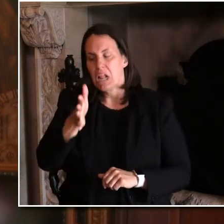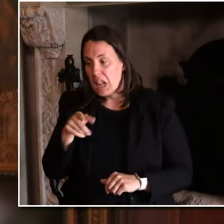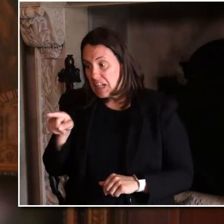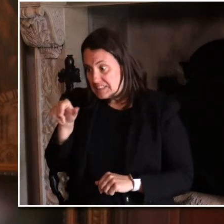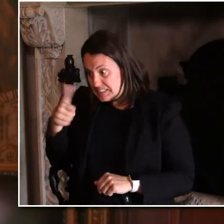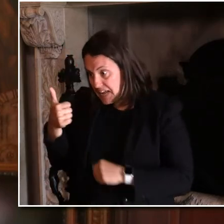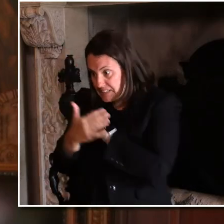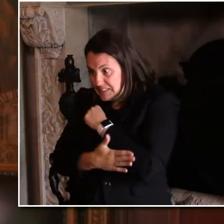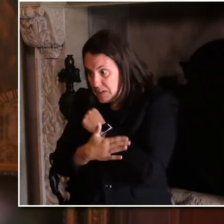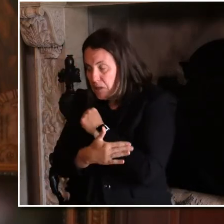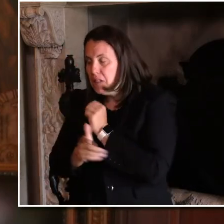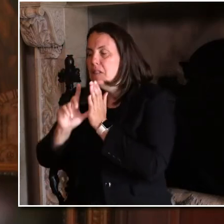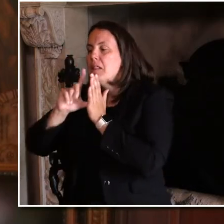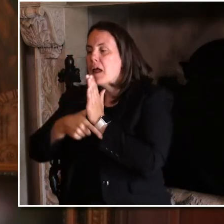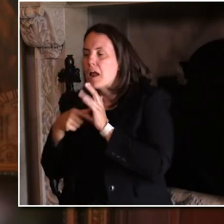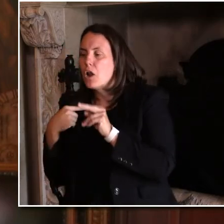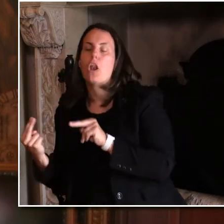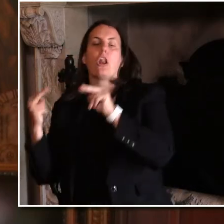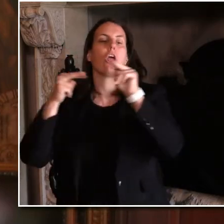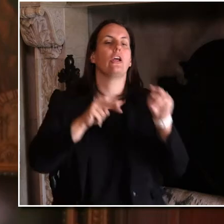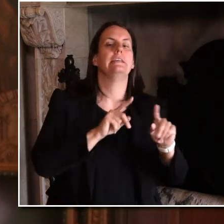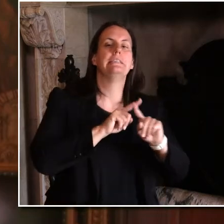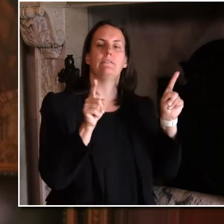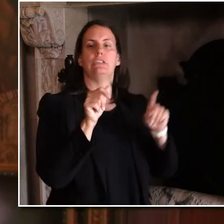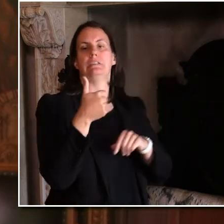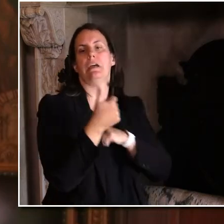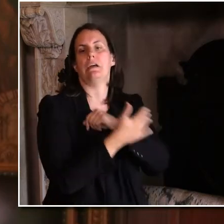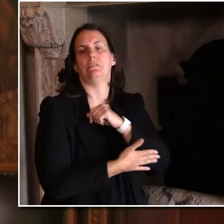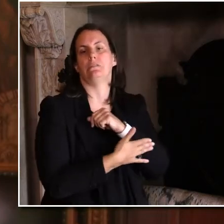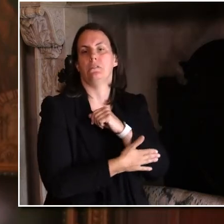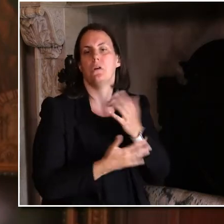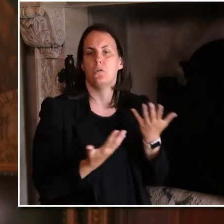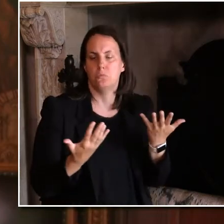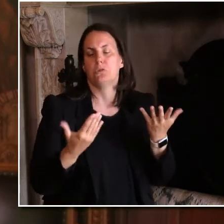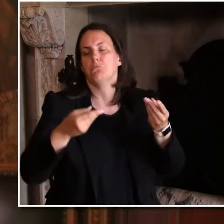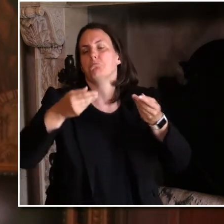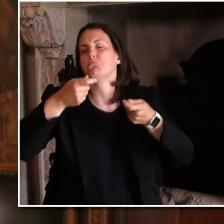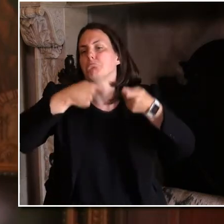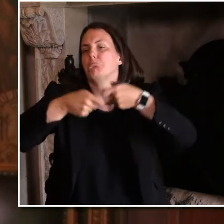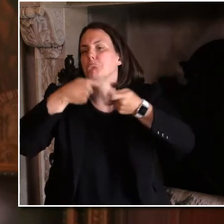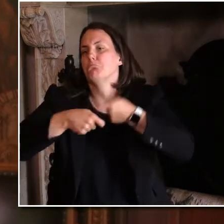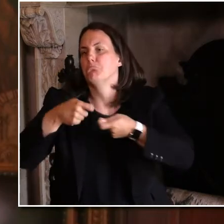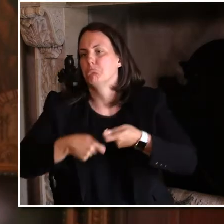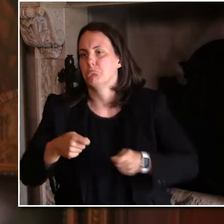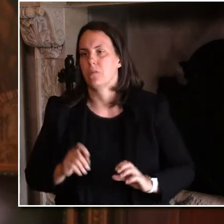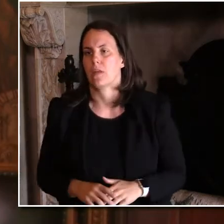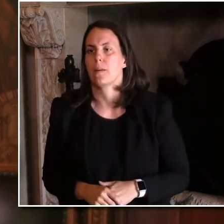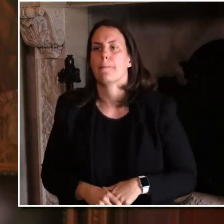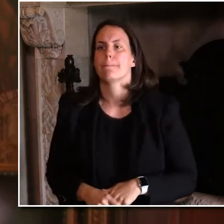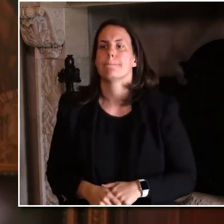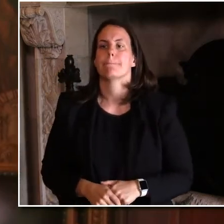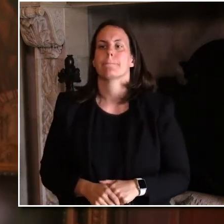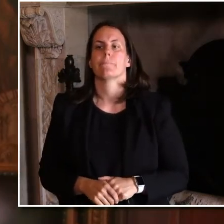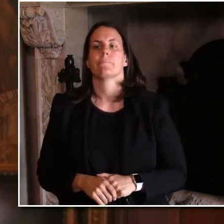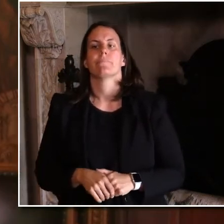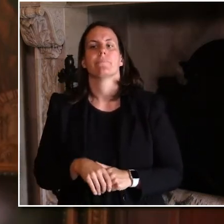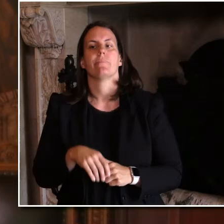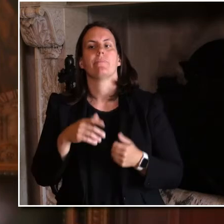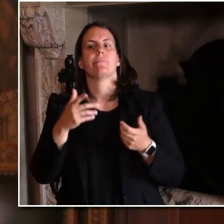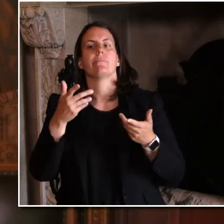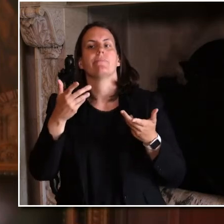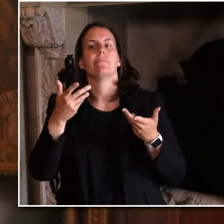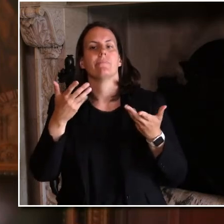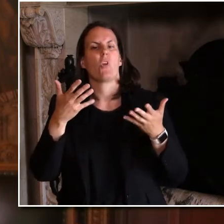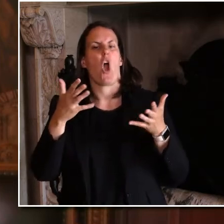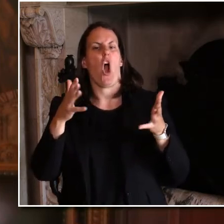study this way is that there's an existing infrastructure and partnerships with people for a specimen collection, and an existing